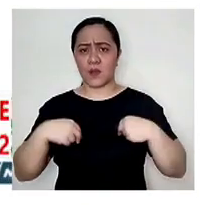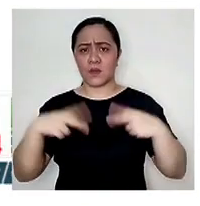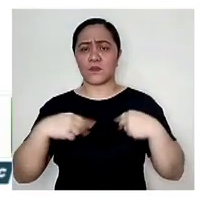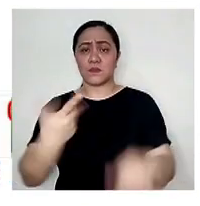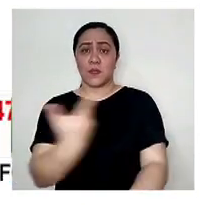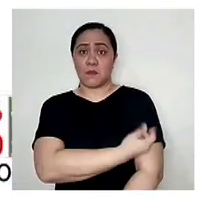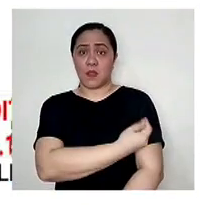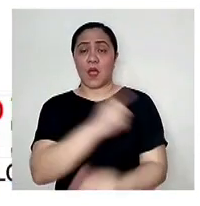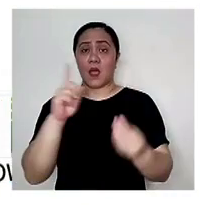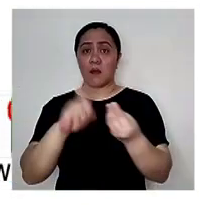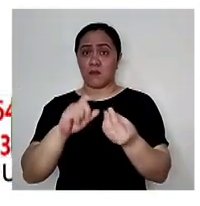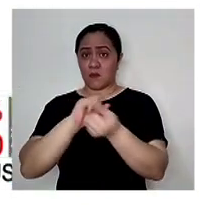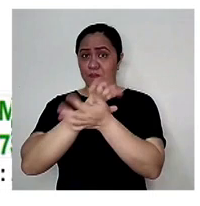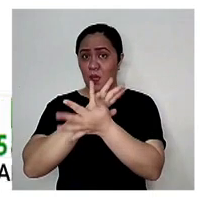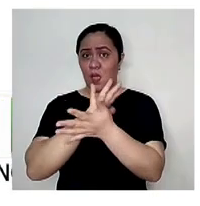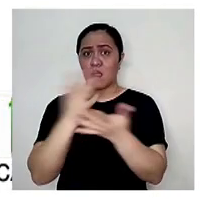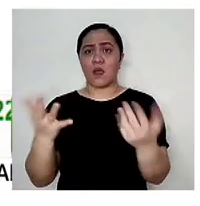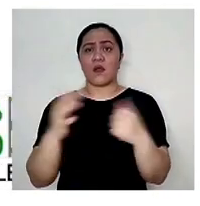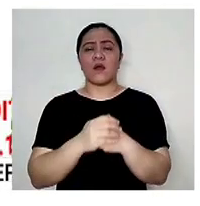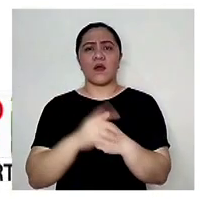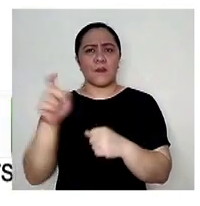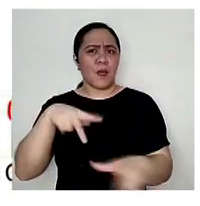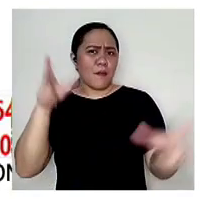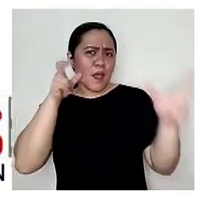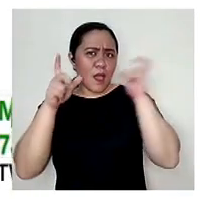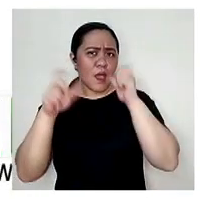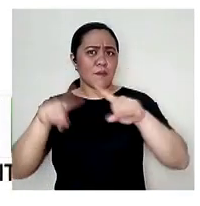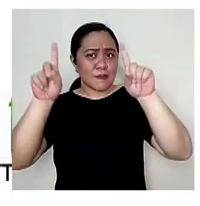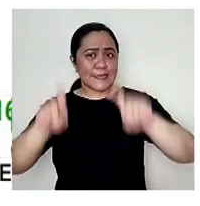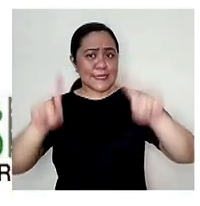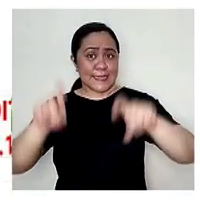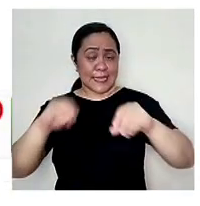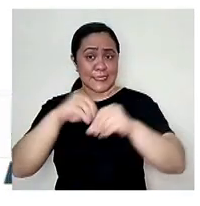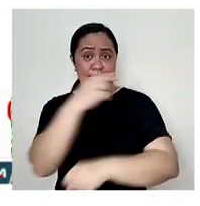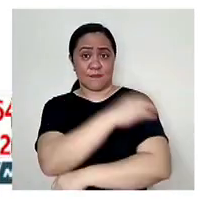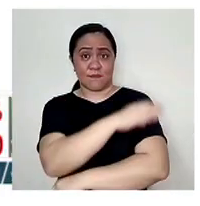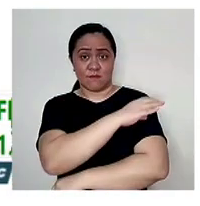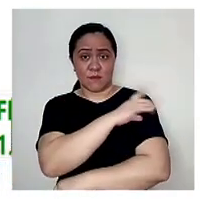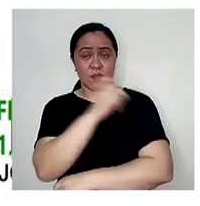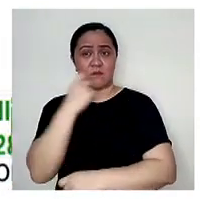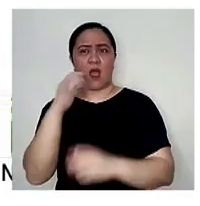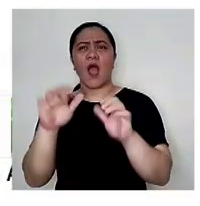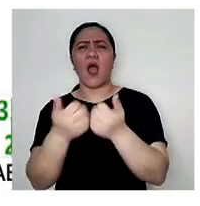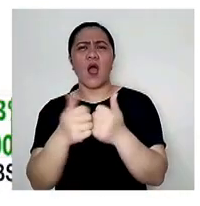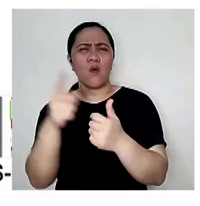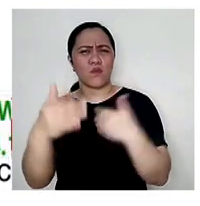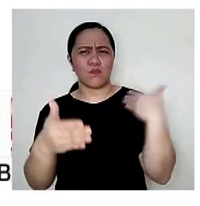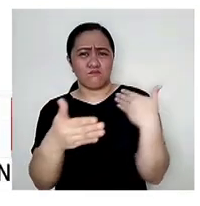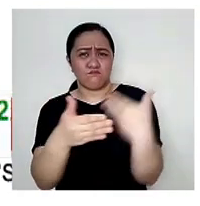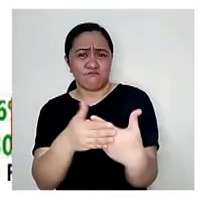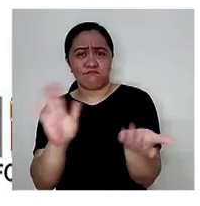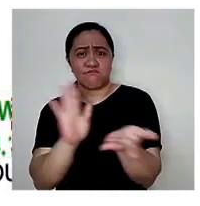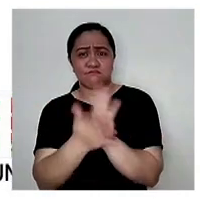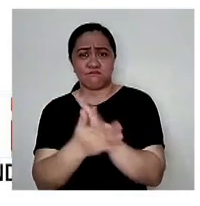And you've also heard the news about clinical trials being halted for one reason or another. How close are we really to developing the